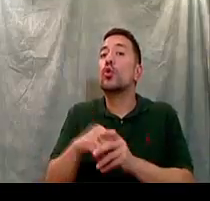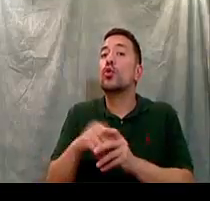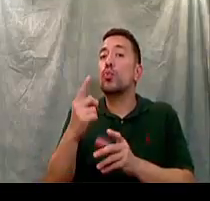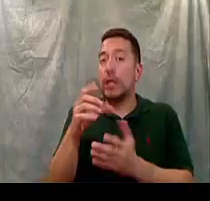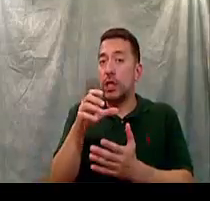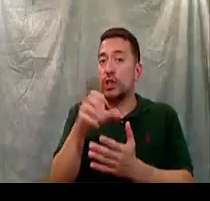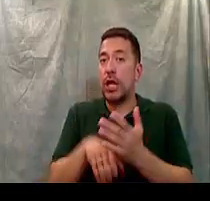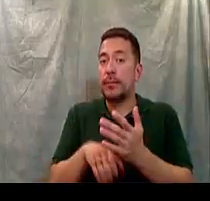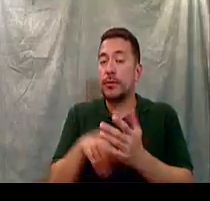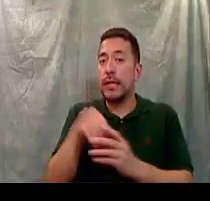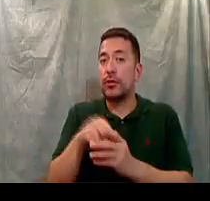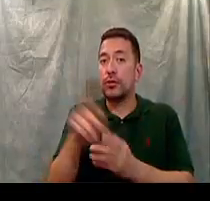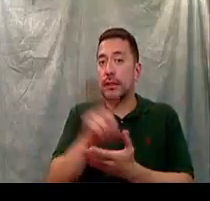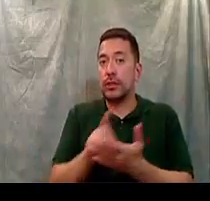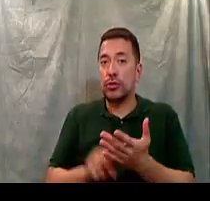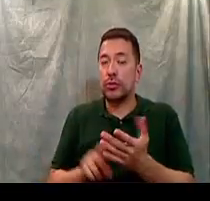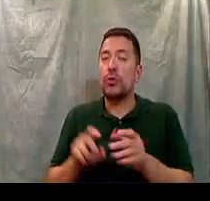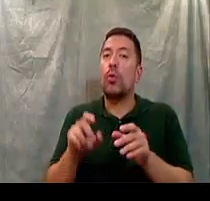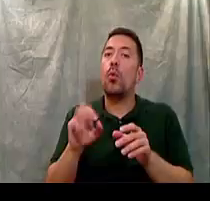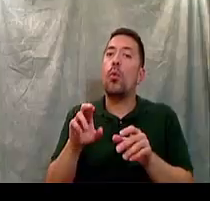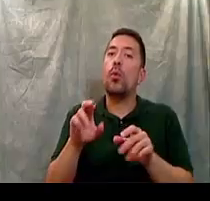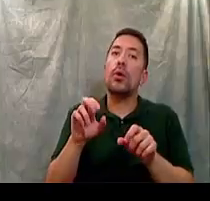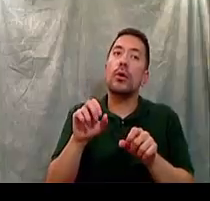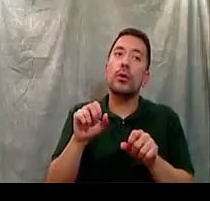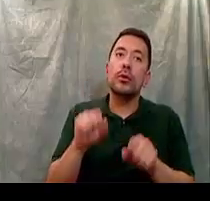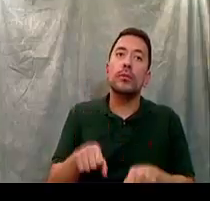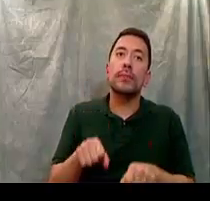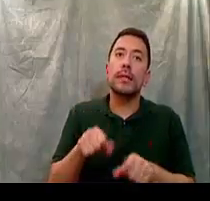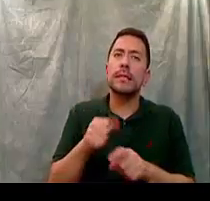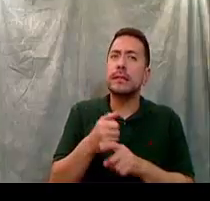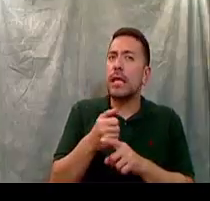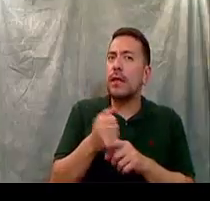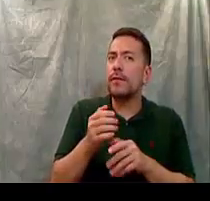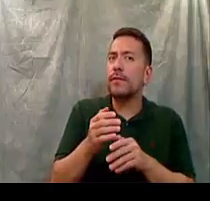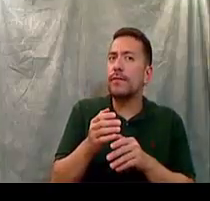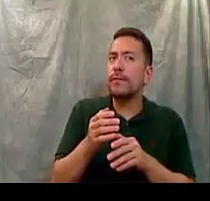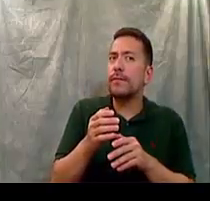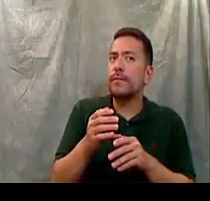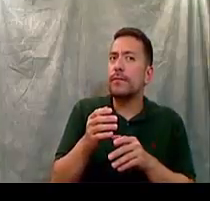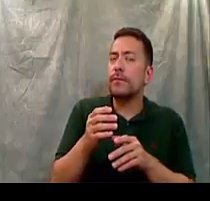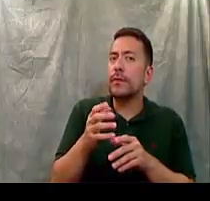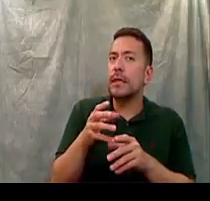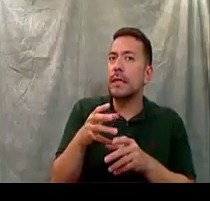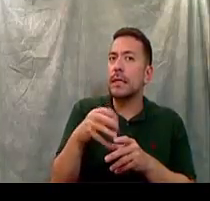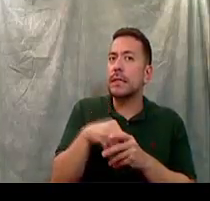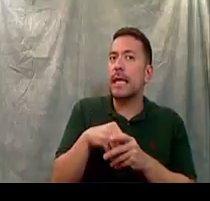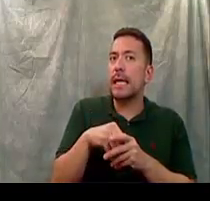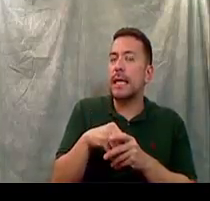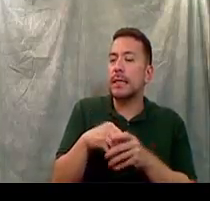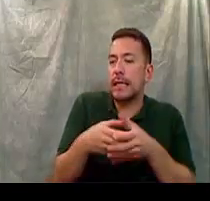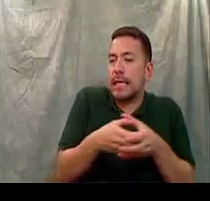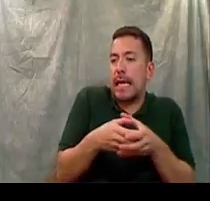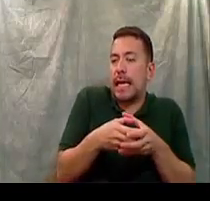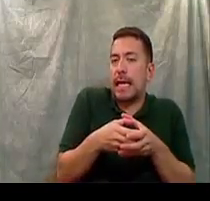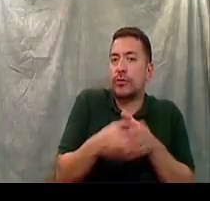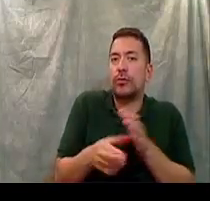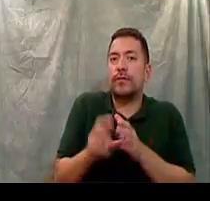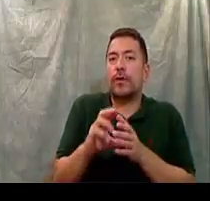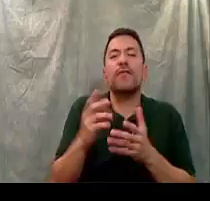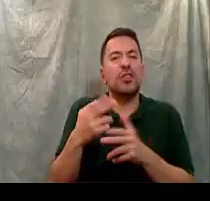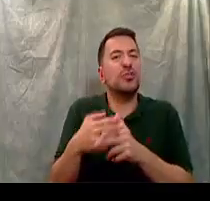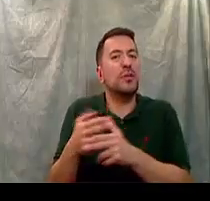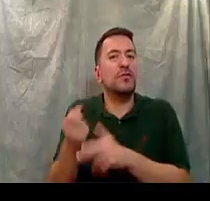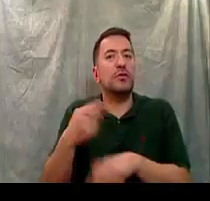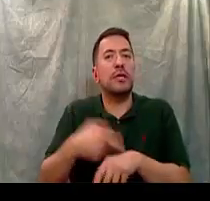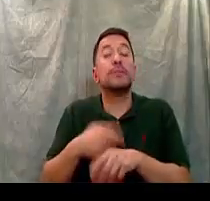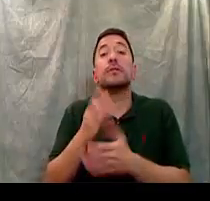a dissertation, or sometimes it may be a self-contained review. And I think I've mentioned this in some of our face-to-face lectures, where some authors actually